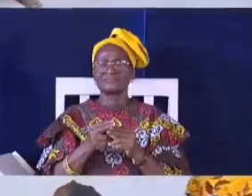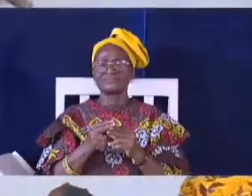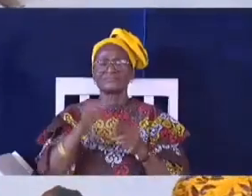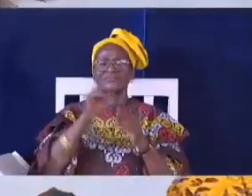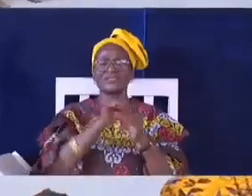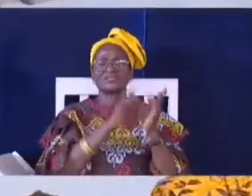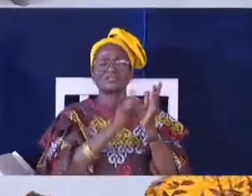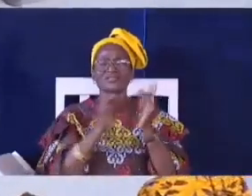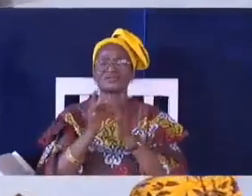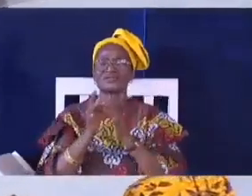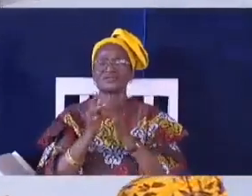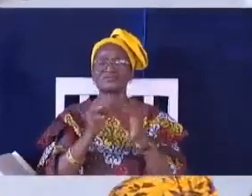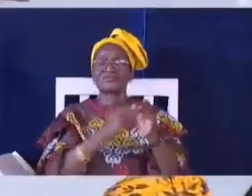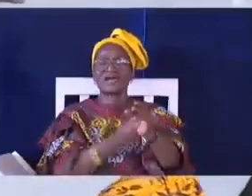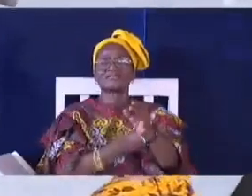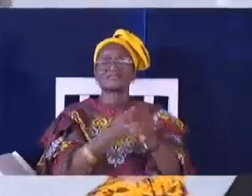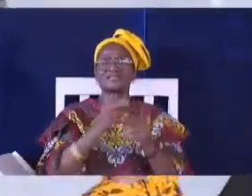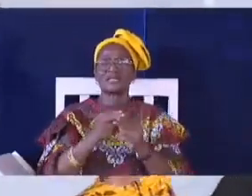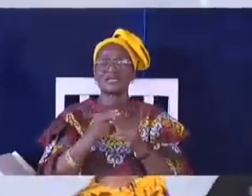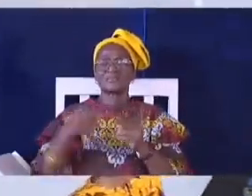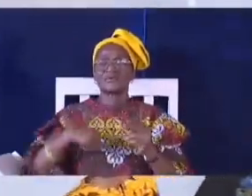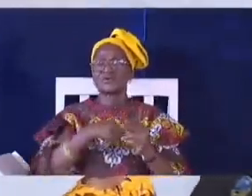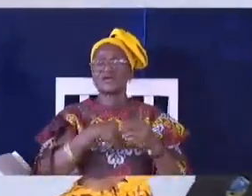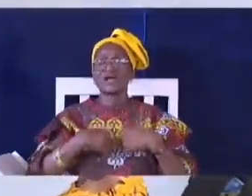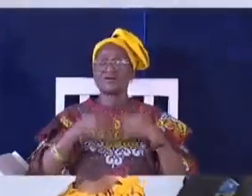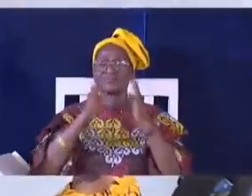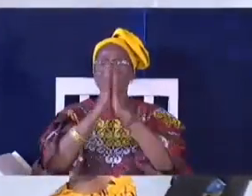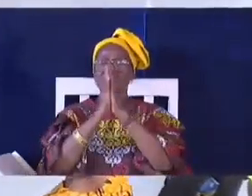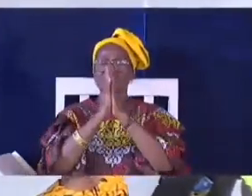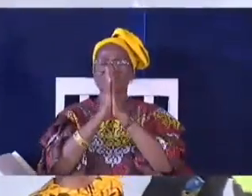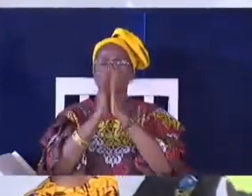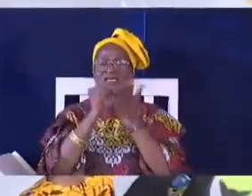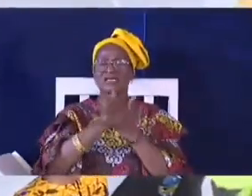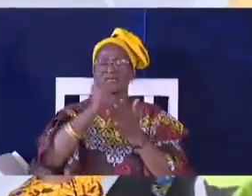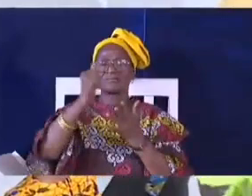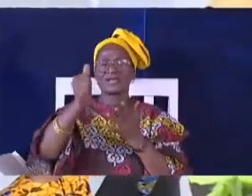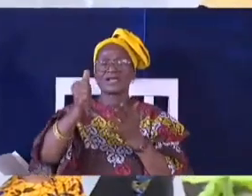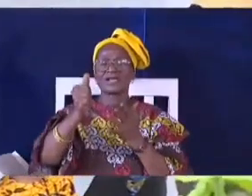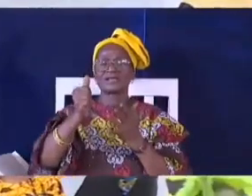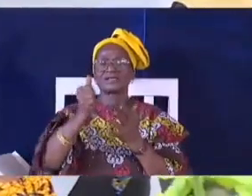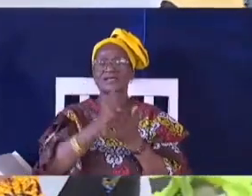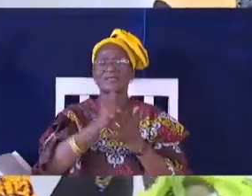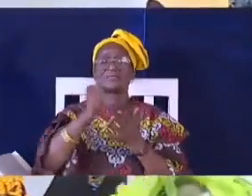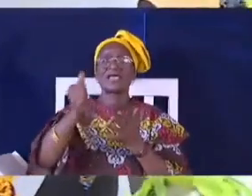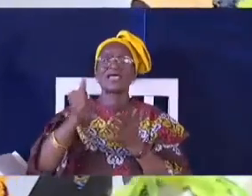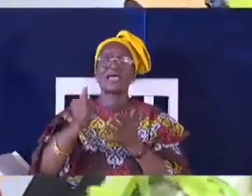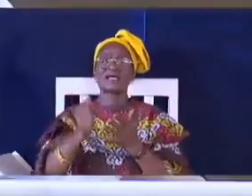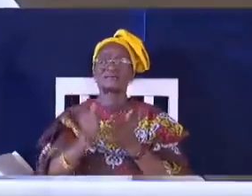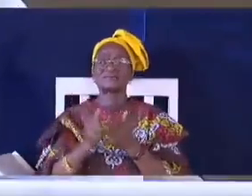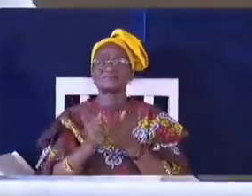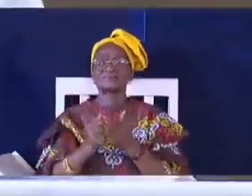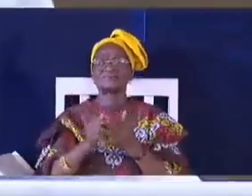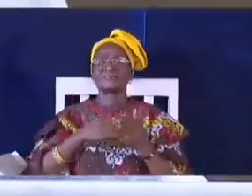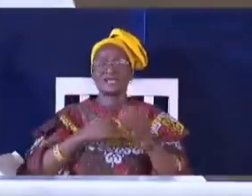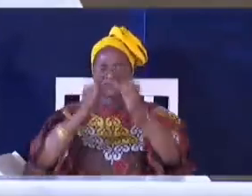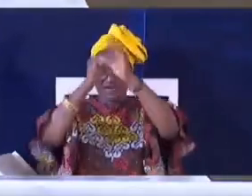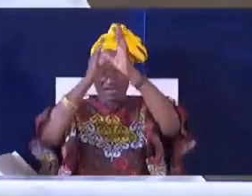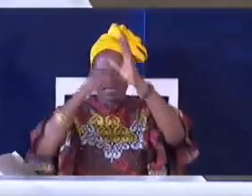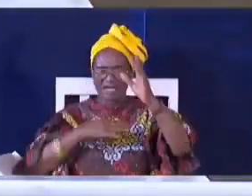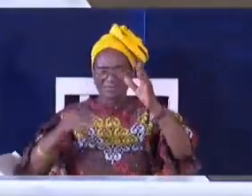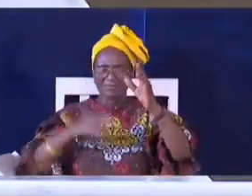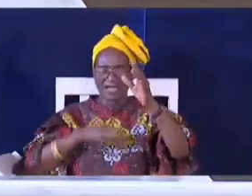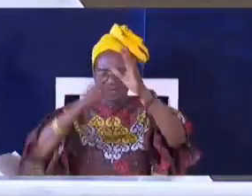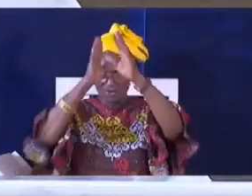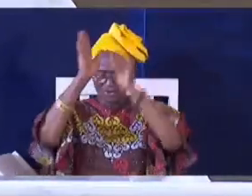In Jesus' mighty name, we have prayed. Amen. My Father, my God, I